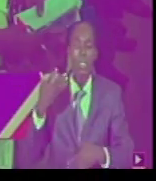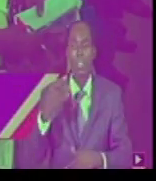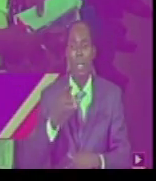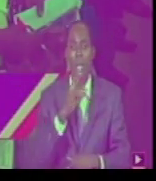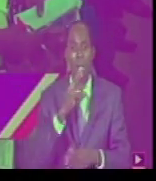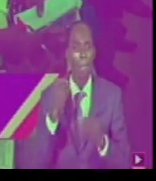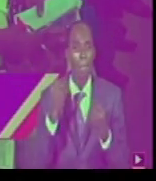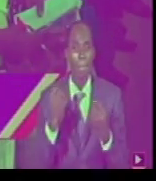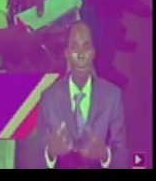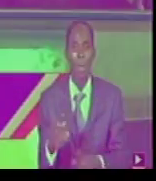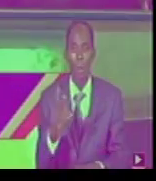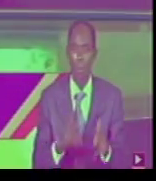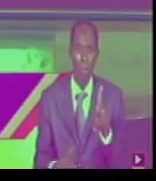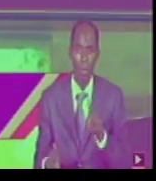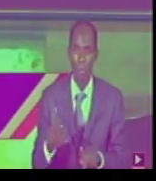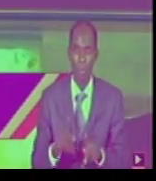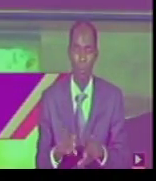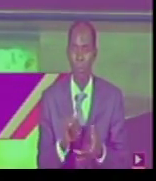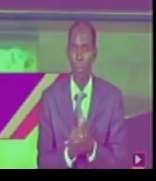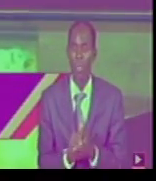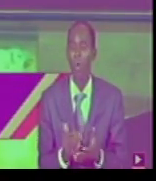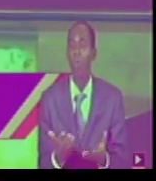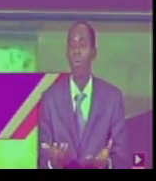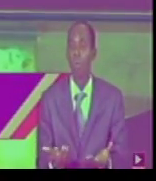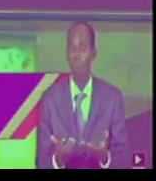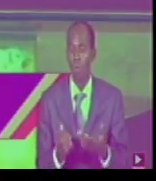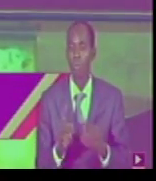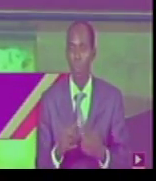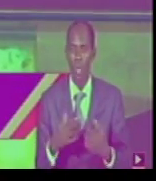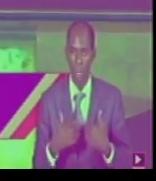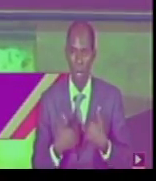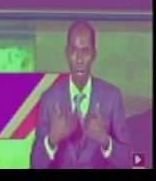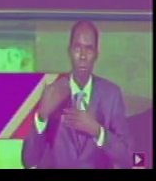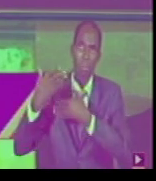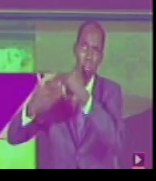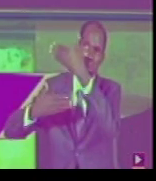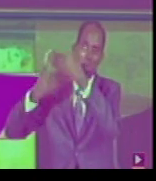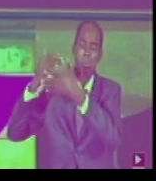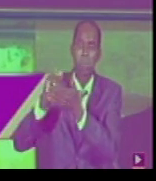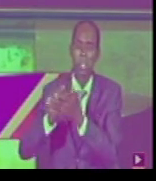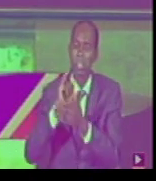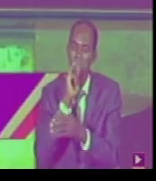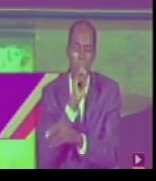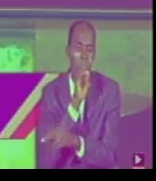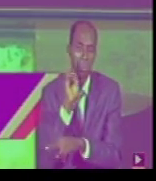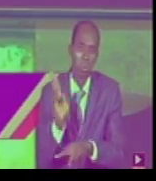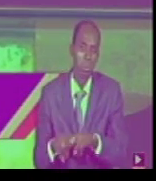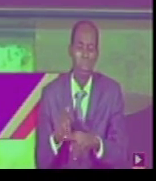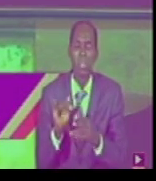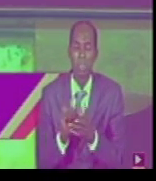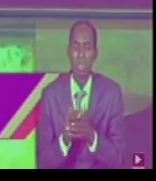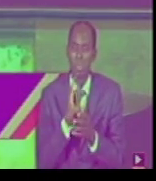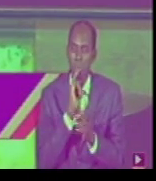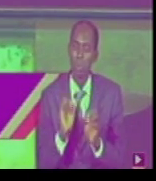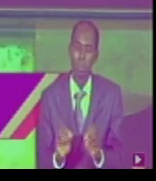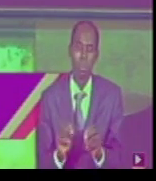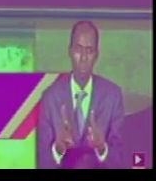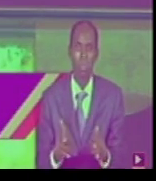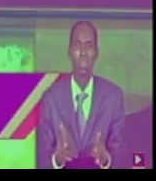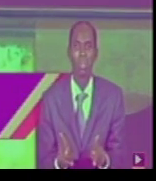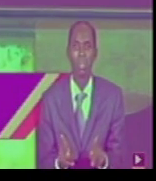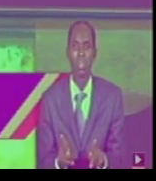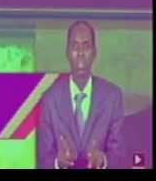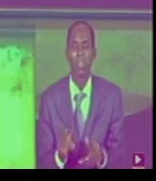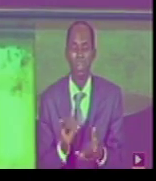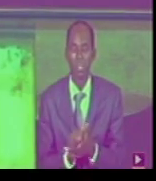that want to have progress. That's normal. That's legitimate. That's a